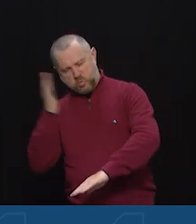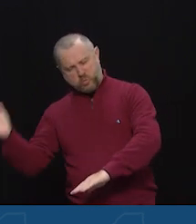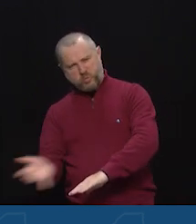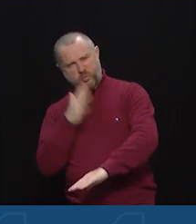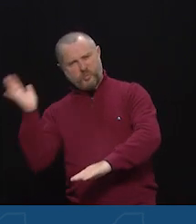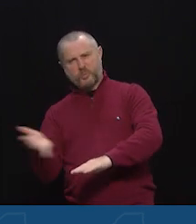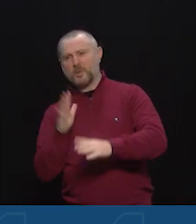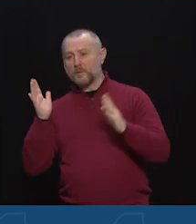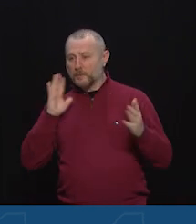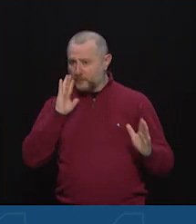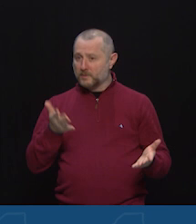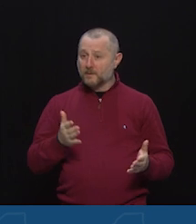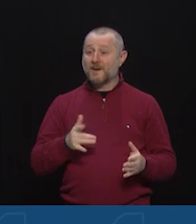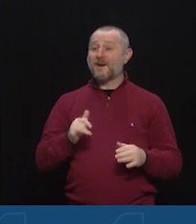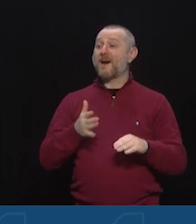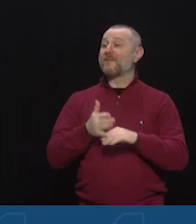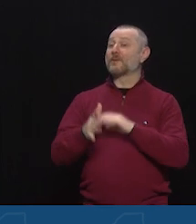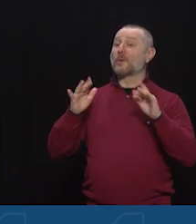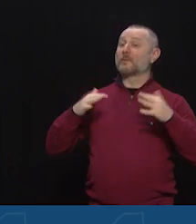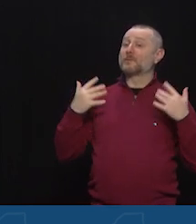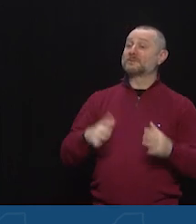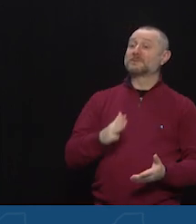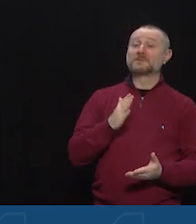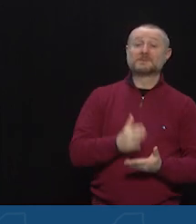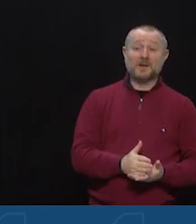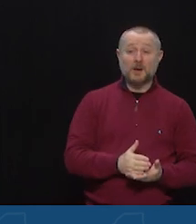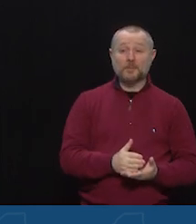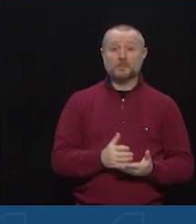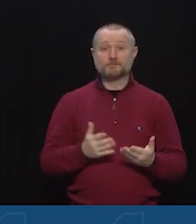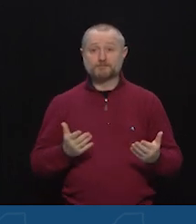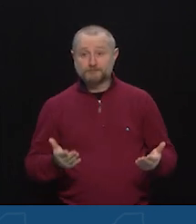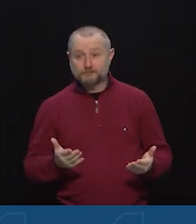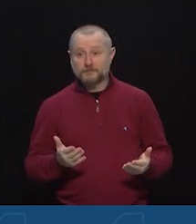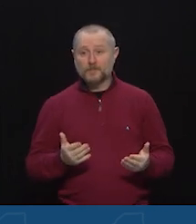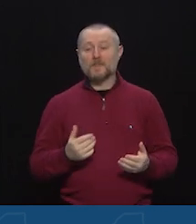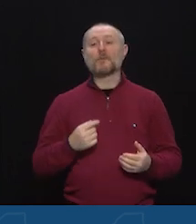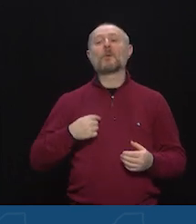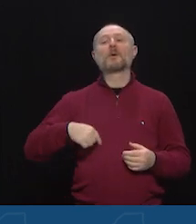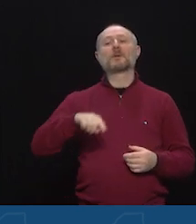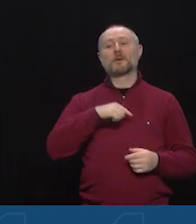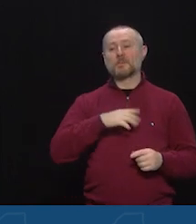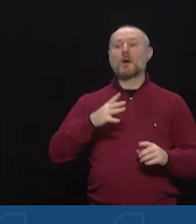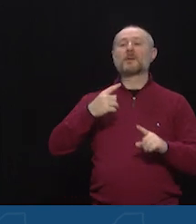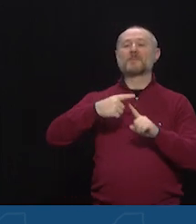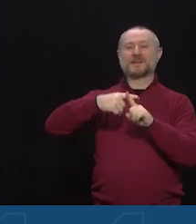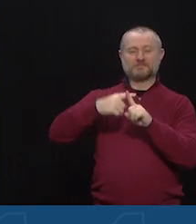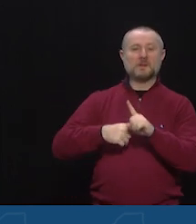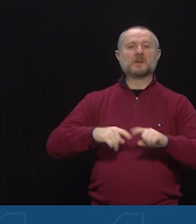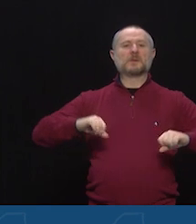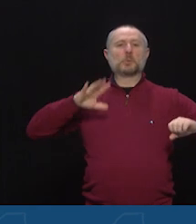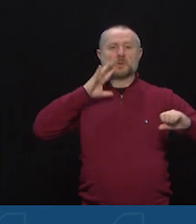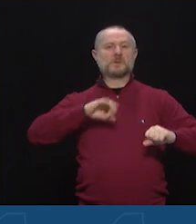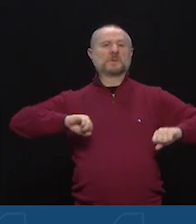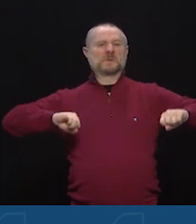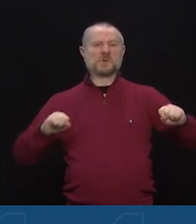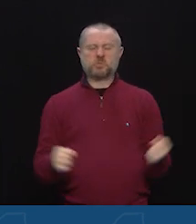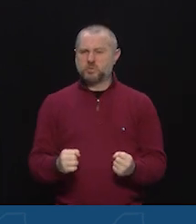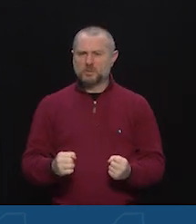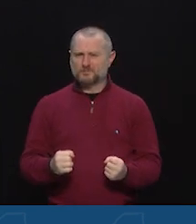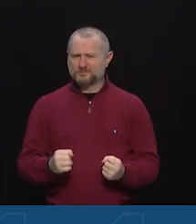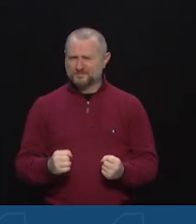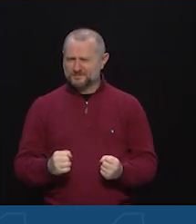to the snowfall, very, very low temperatures. So as we talk